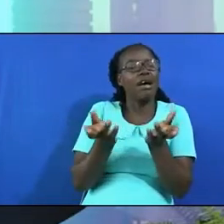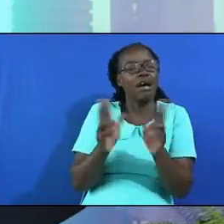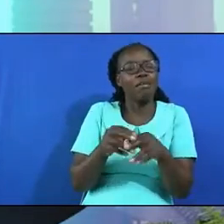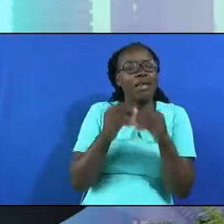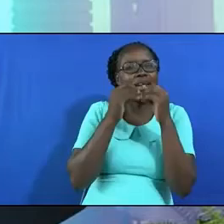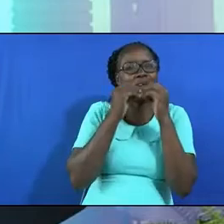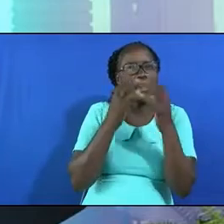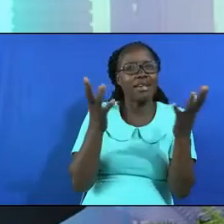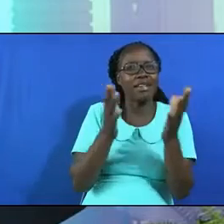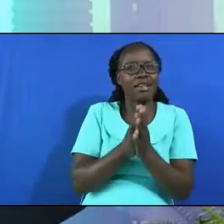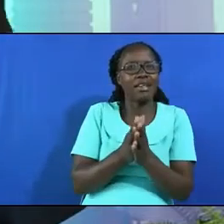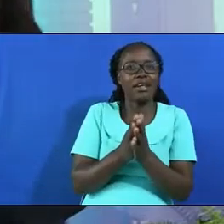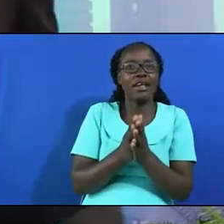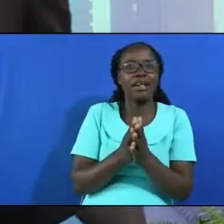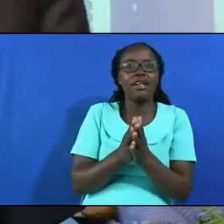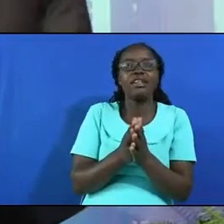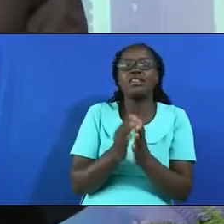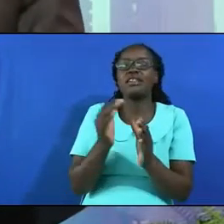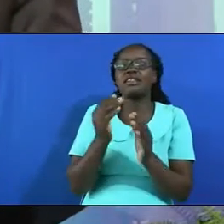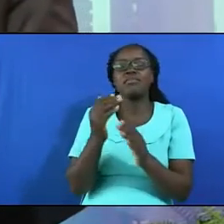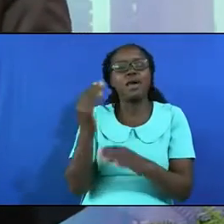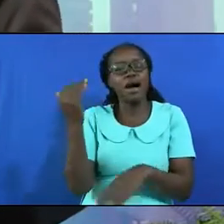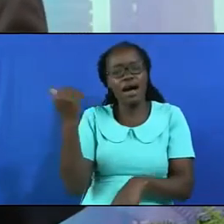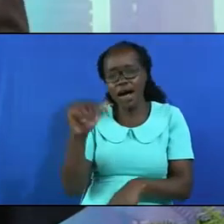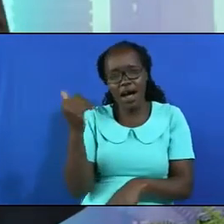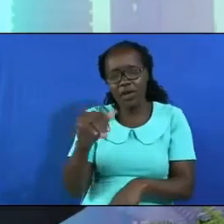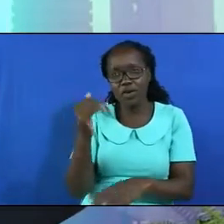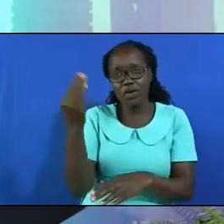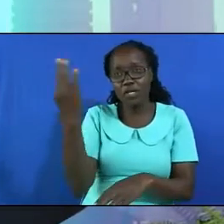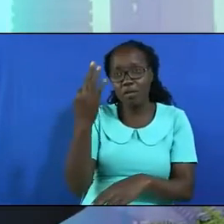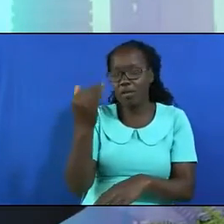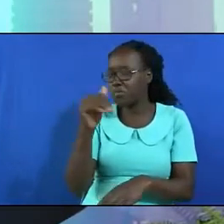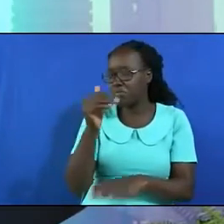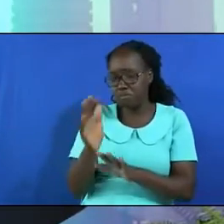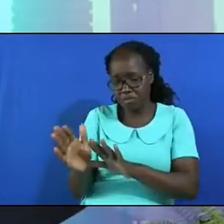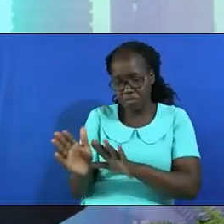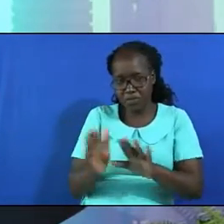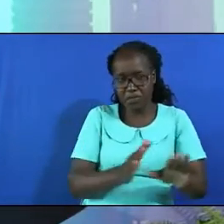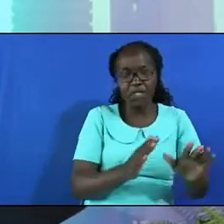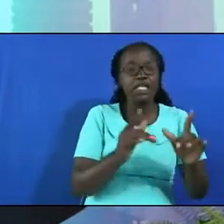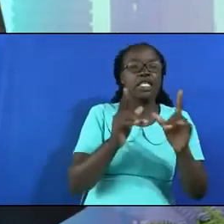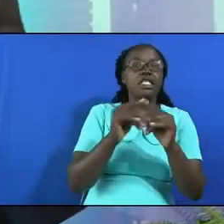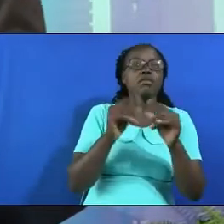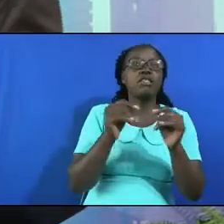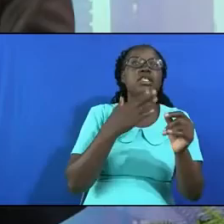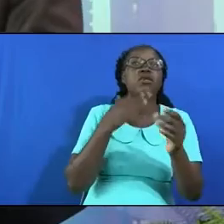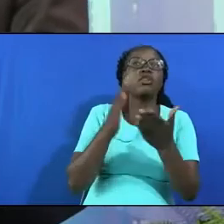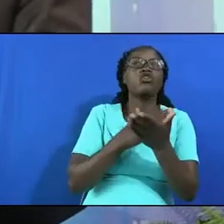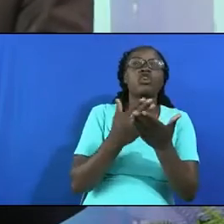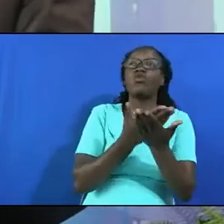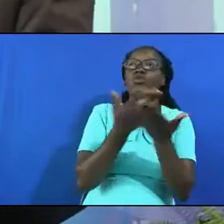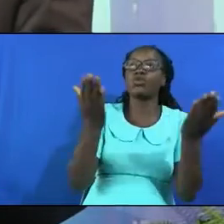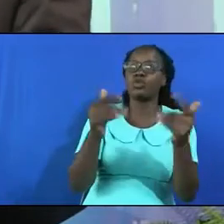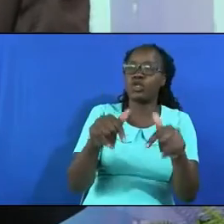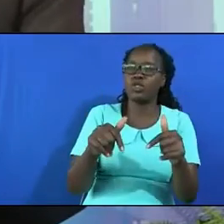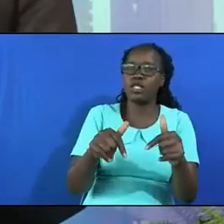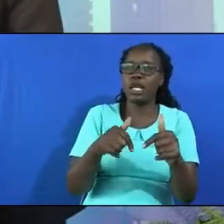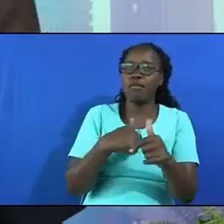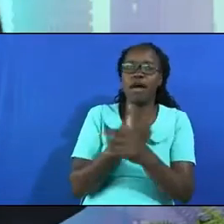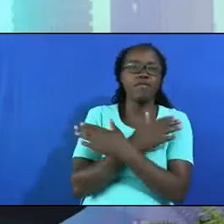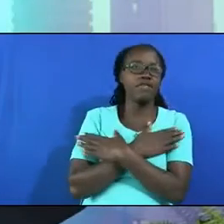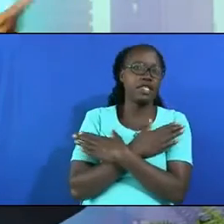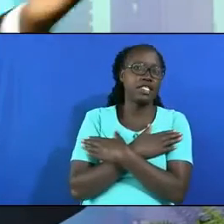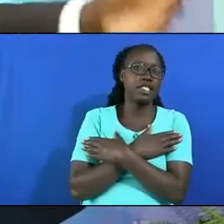place. That was not the sermon. The message I would like to share with you today, my